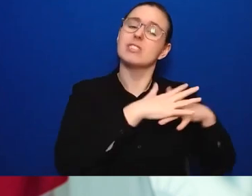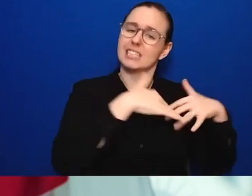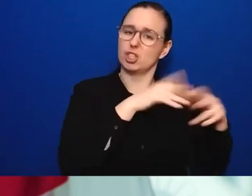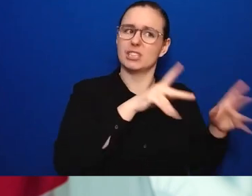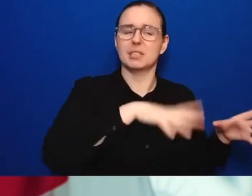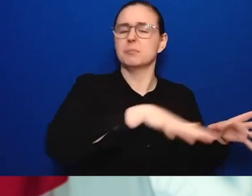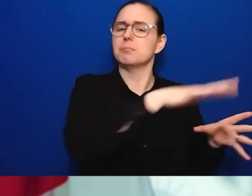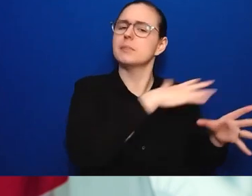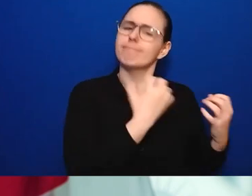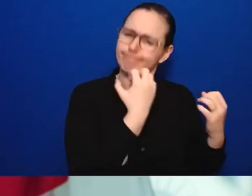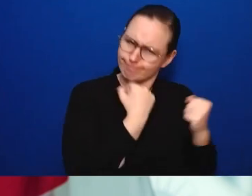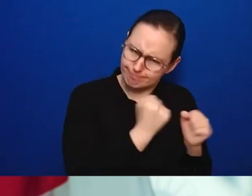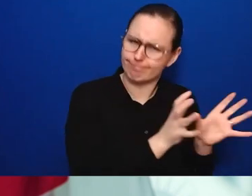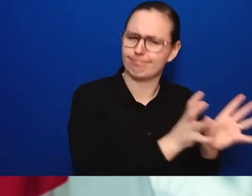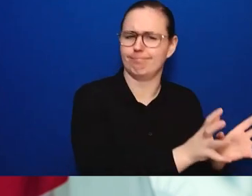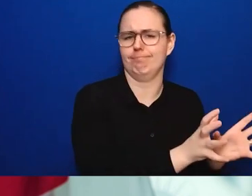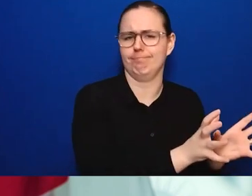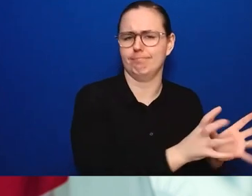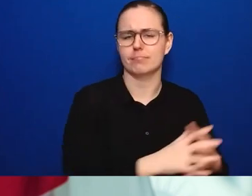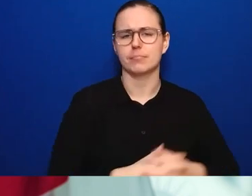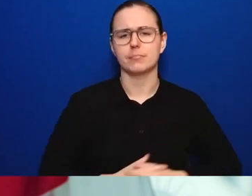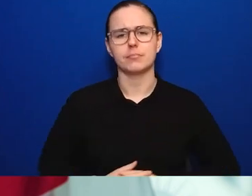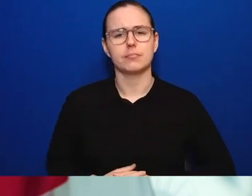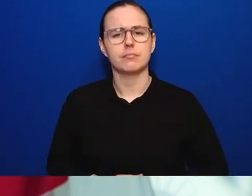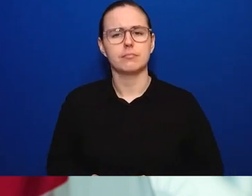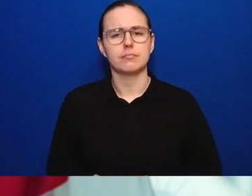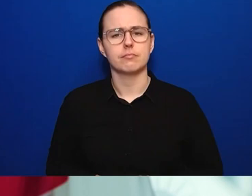Rights of Indigenous Peoples Act Action Plan.